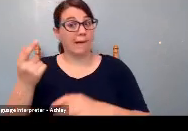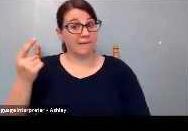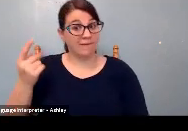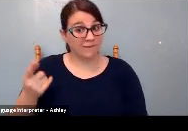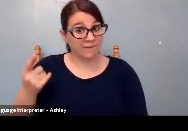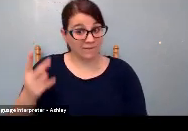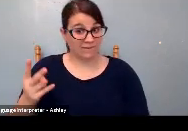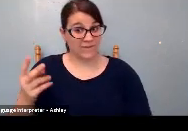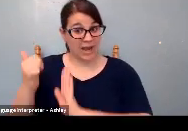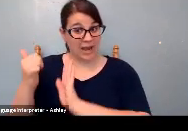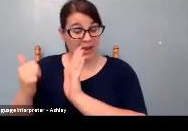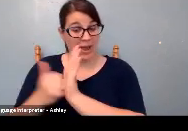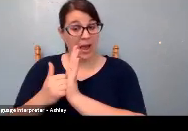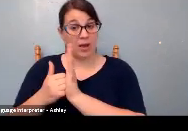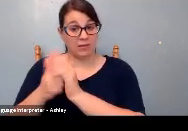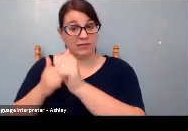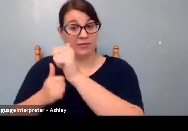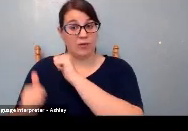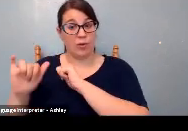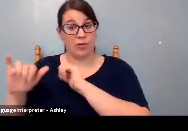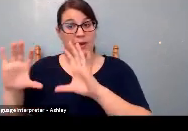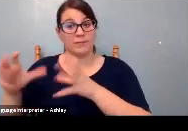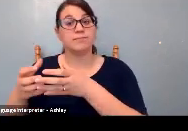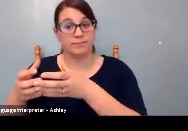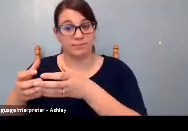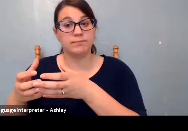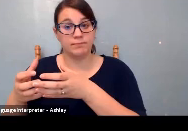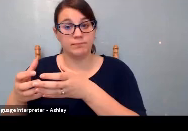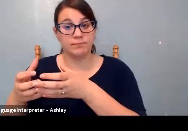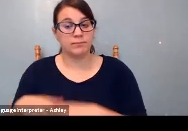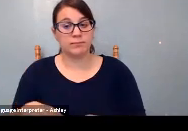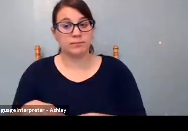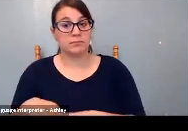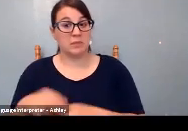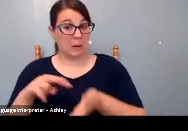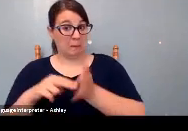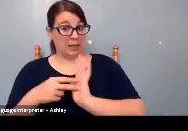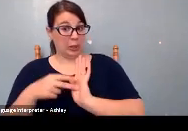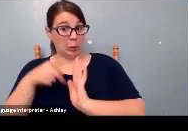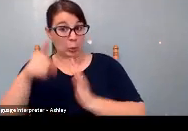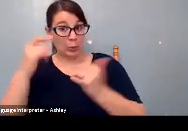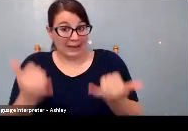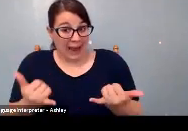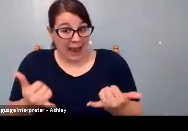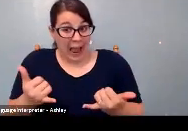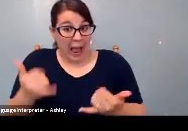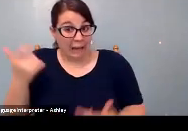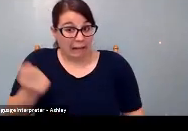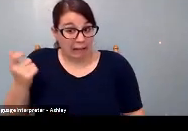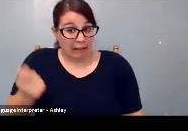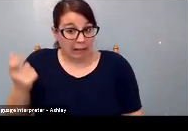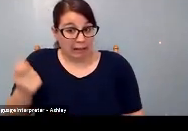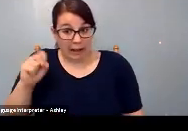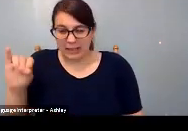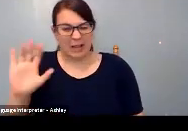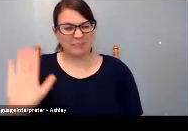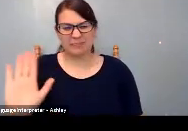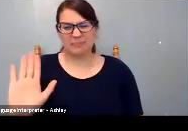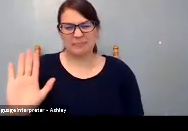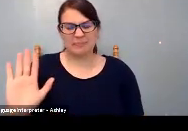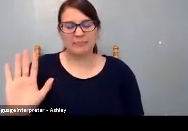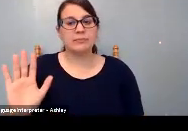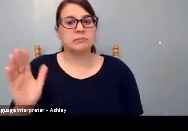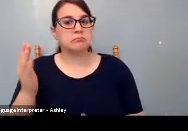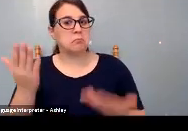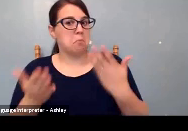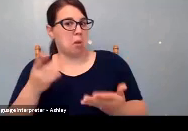this category. And this does not mean that you have to be currently receiving SSI or SSDI. The individual or family